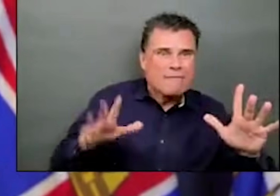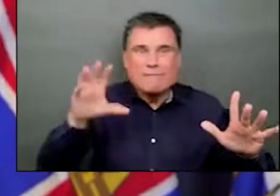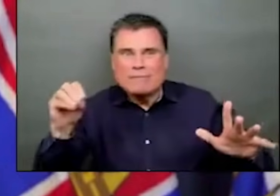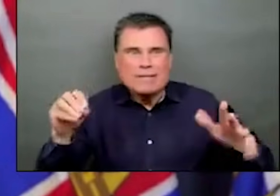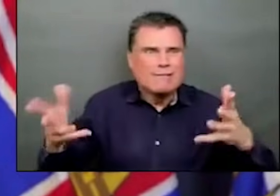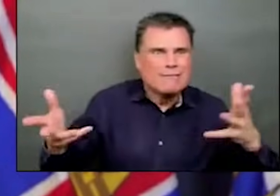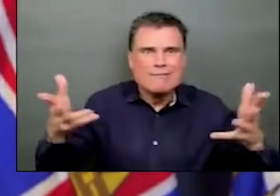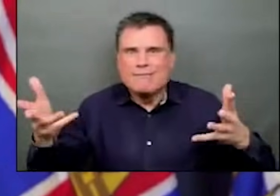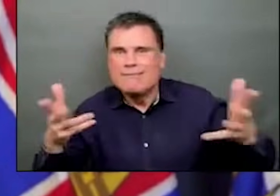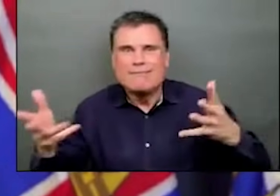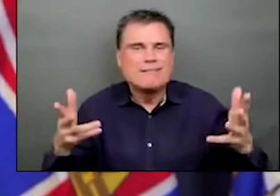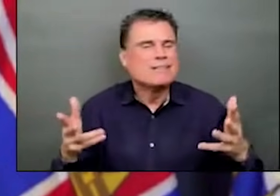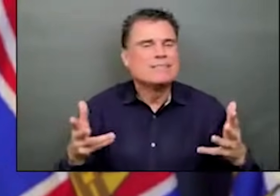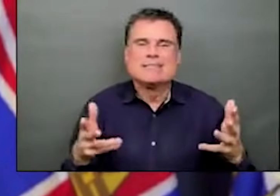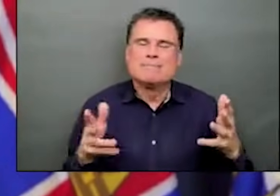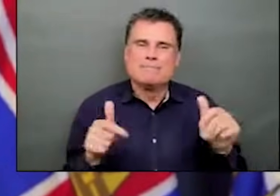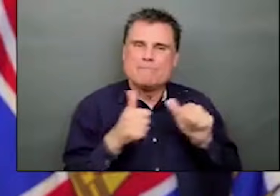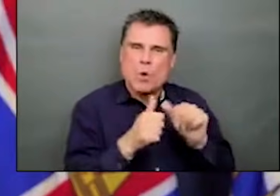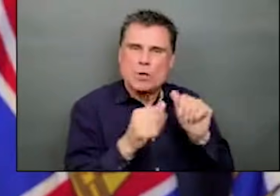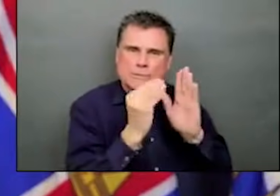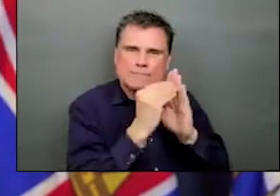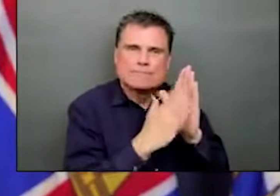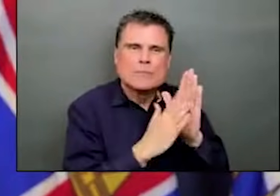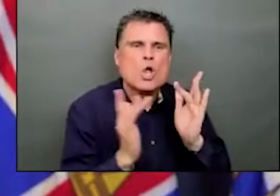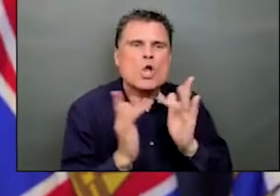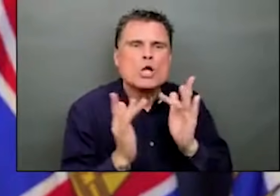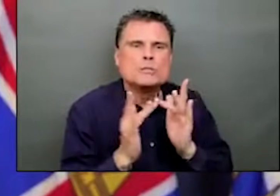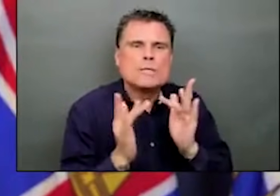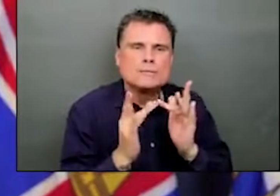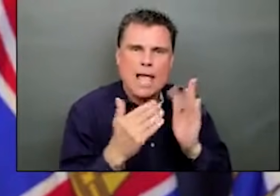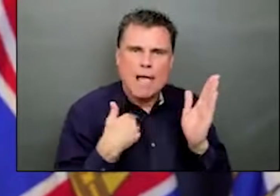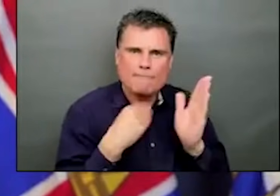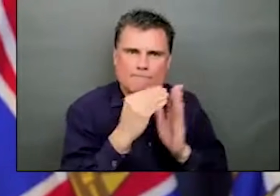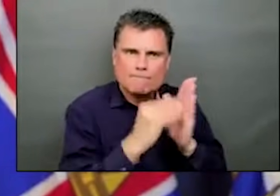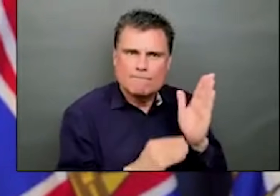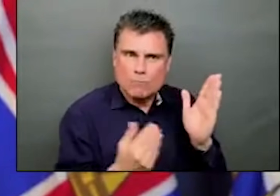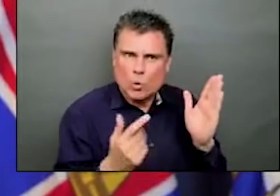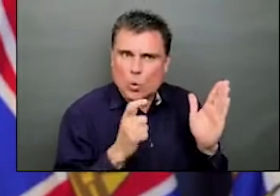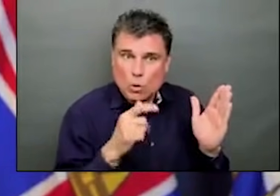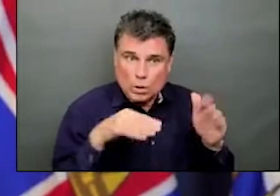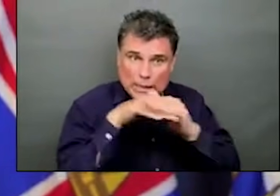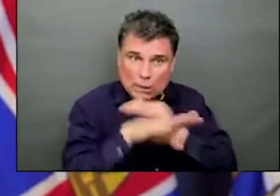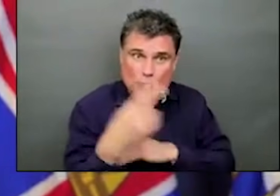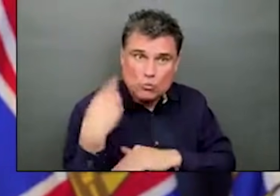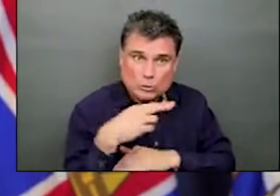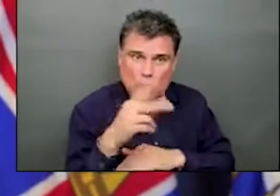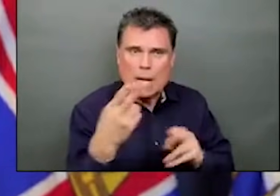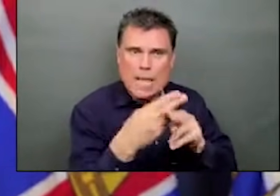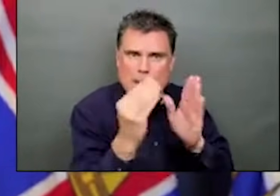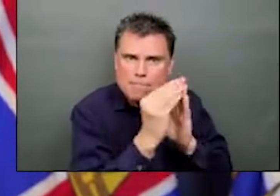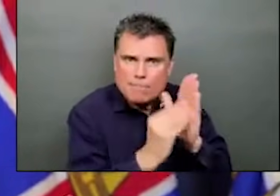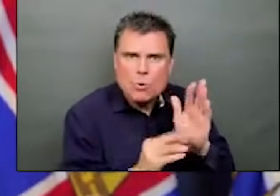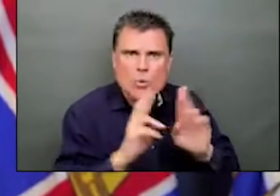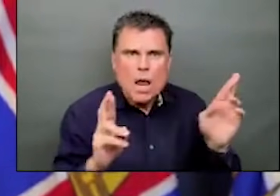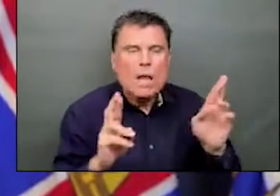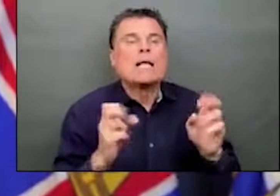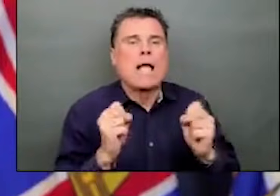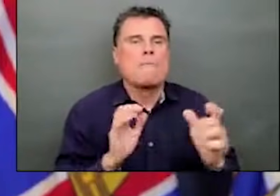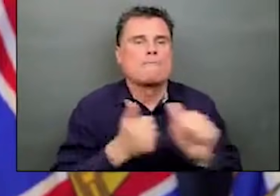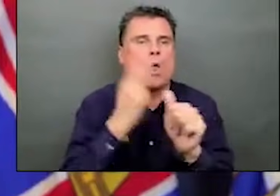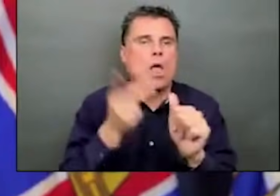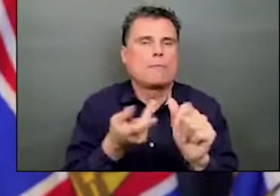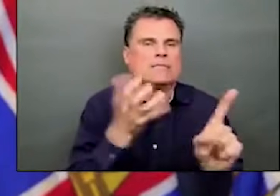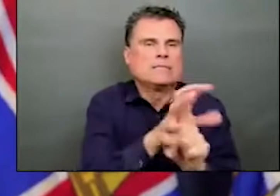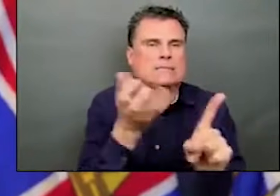that next generation of transmission, is also important in managing the pandemic. So that's why we had,